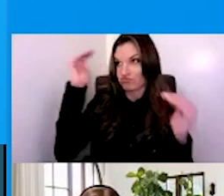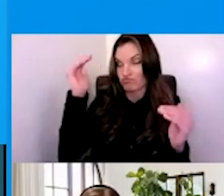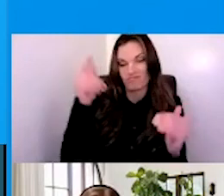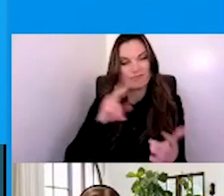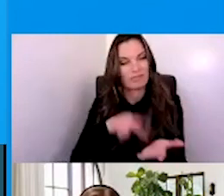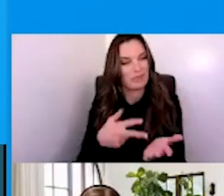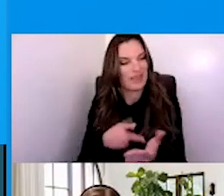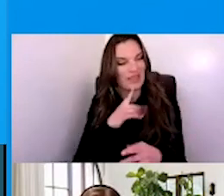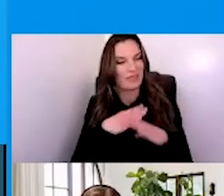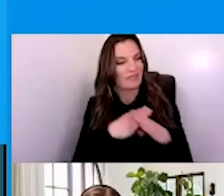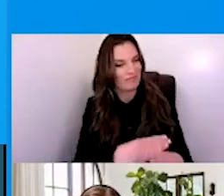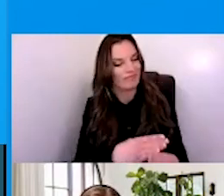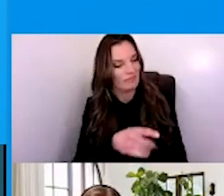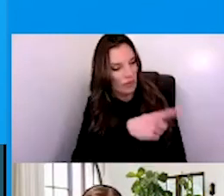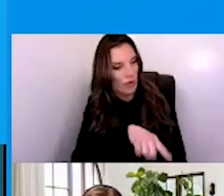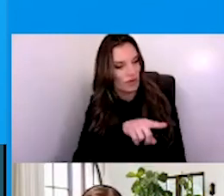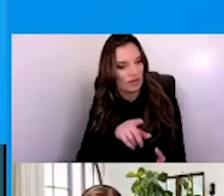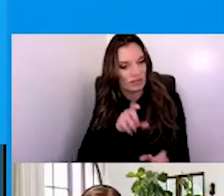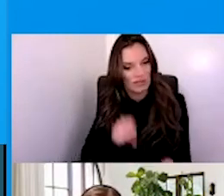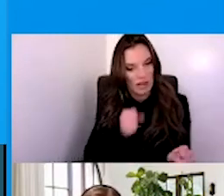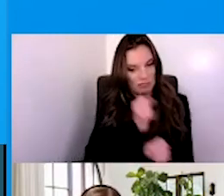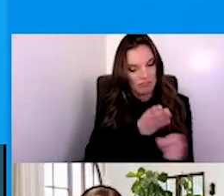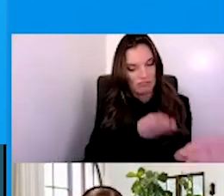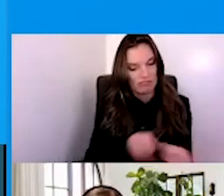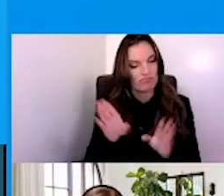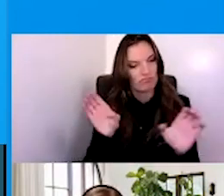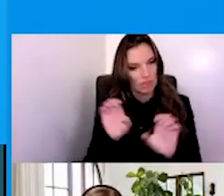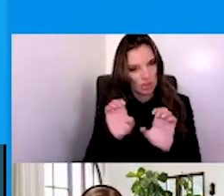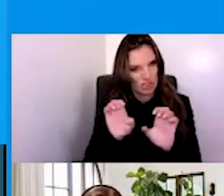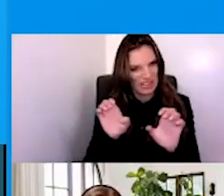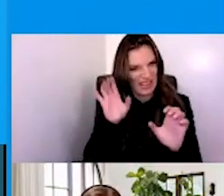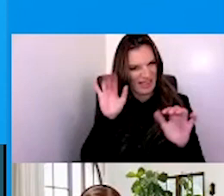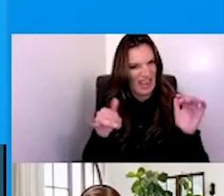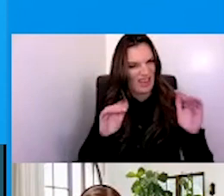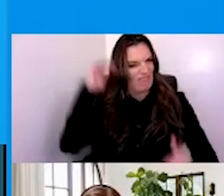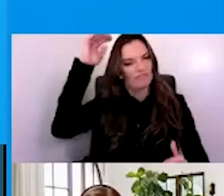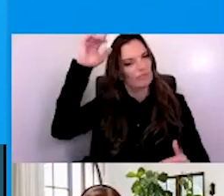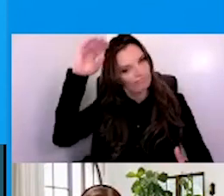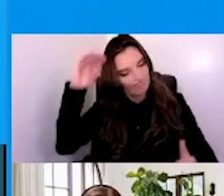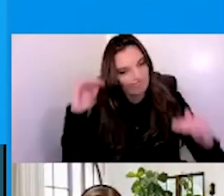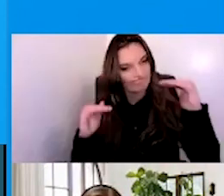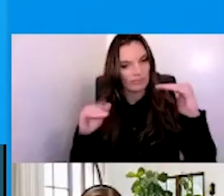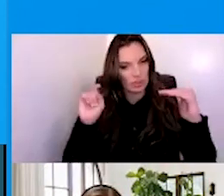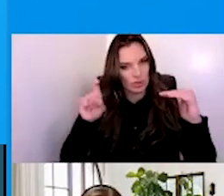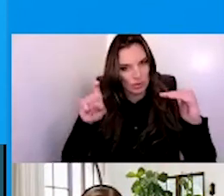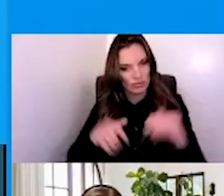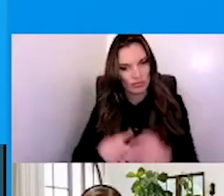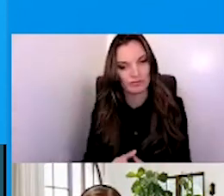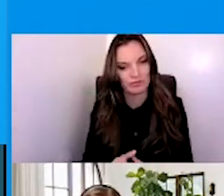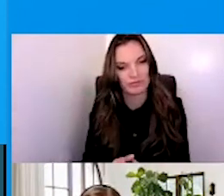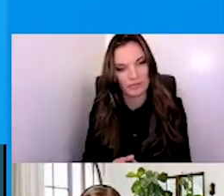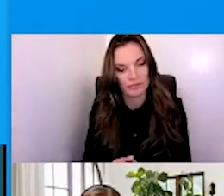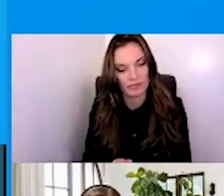have a disability or not. But I want you to see that even a little bit more zoomed in when we talk specifically about emergency preparedness, in